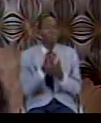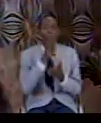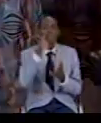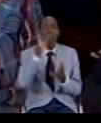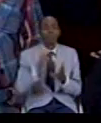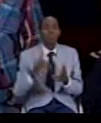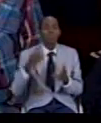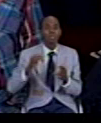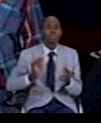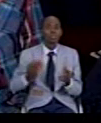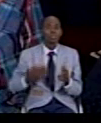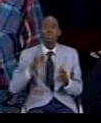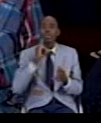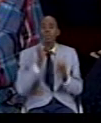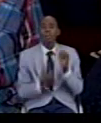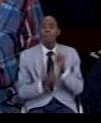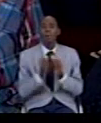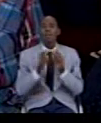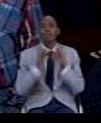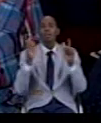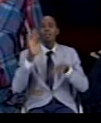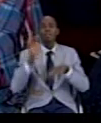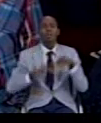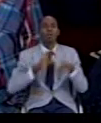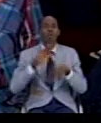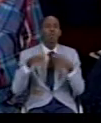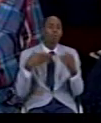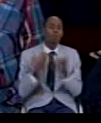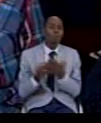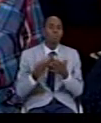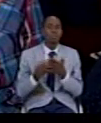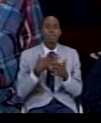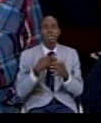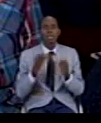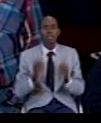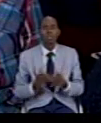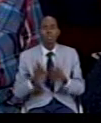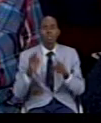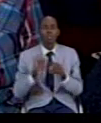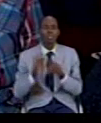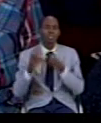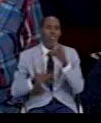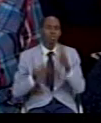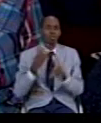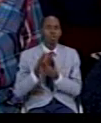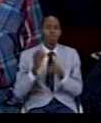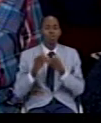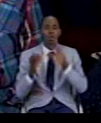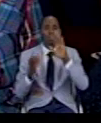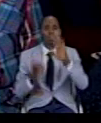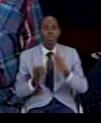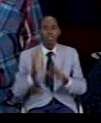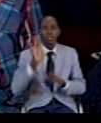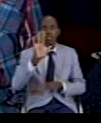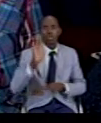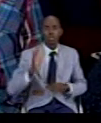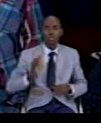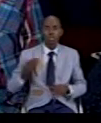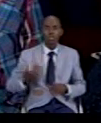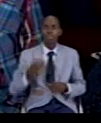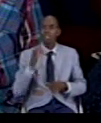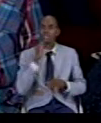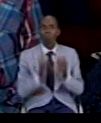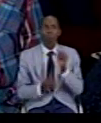all the position and the privilege in the world. Not only that, number five, the soul is greater than your